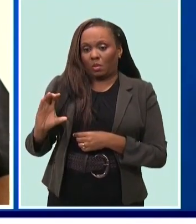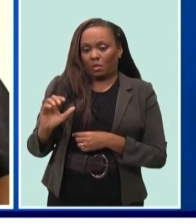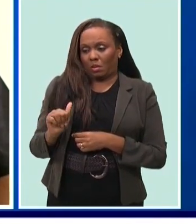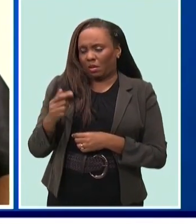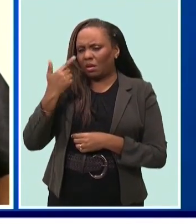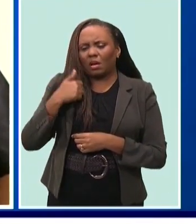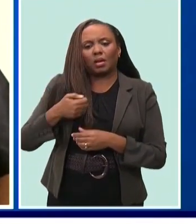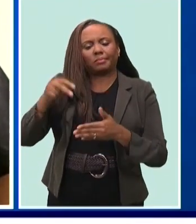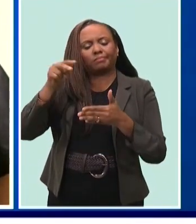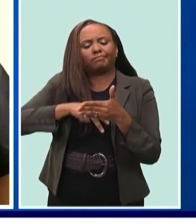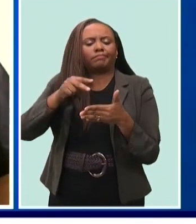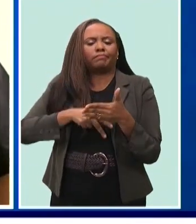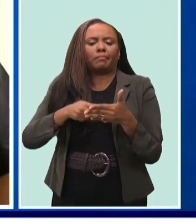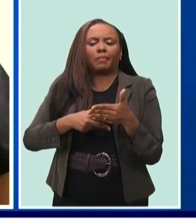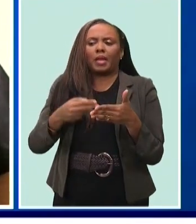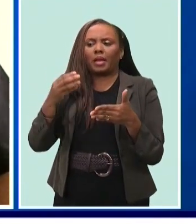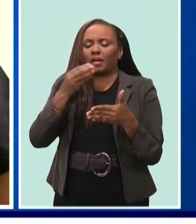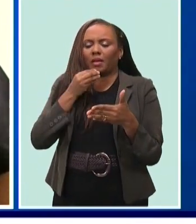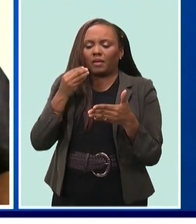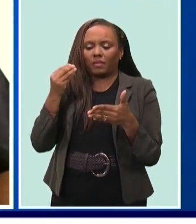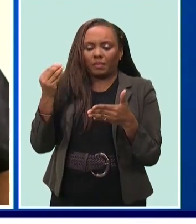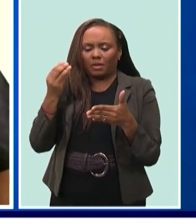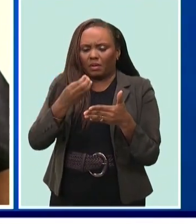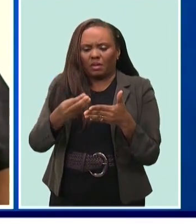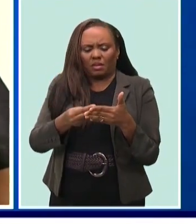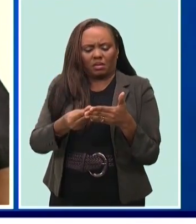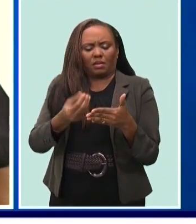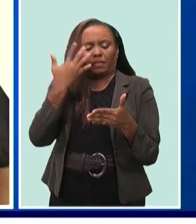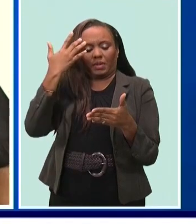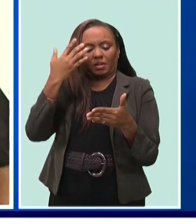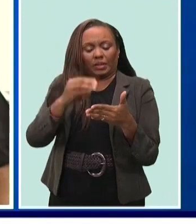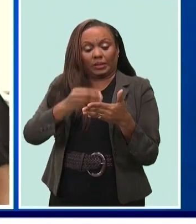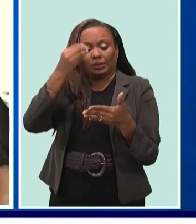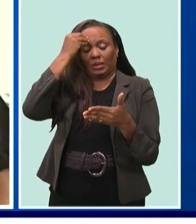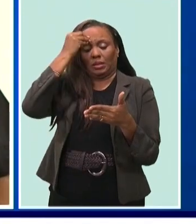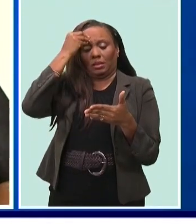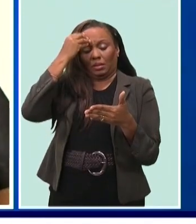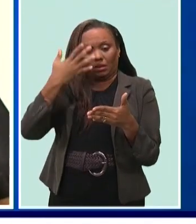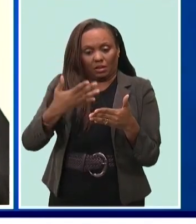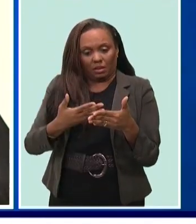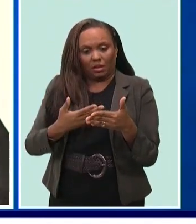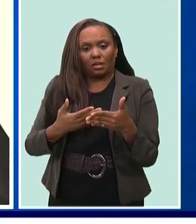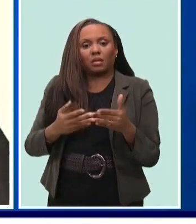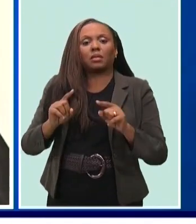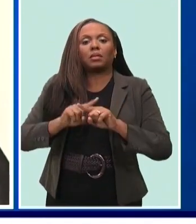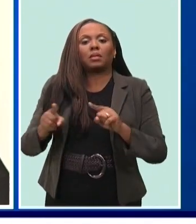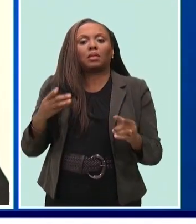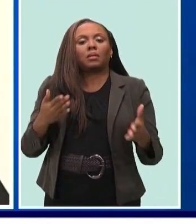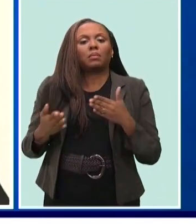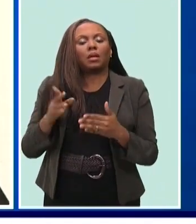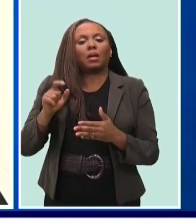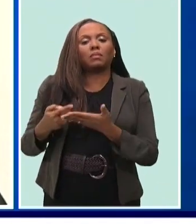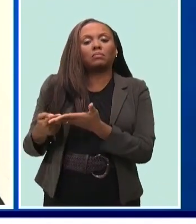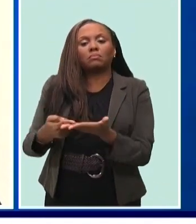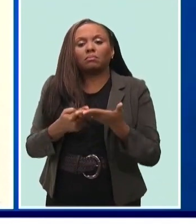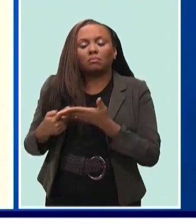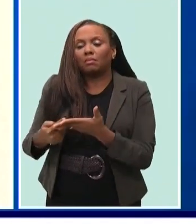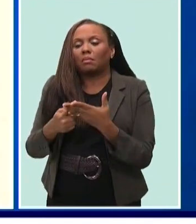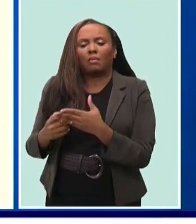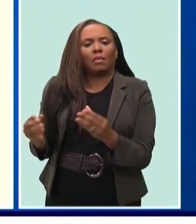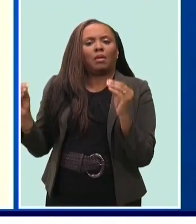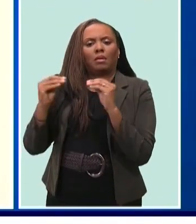on it because of the video itself. But I think it is something that perhaps we would need to discuss